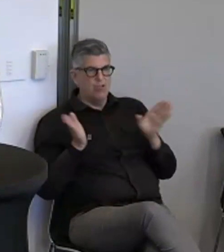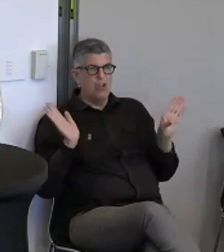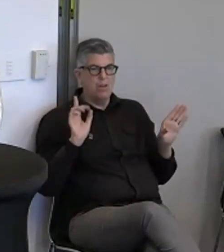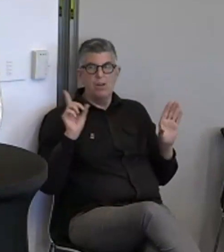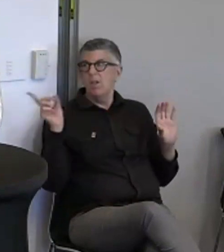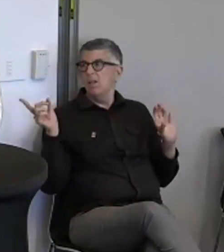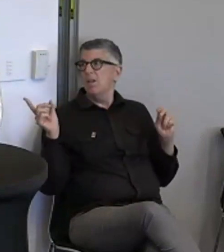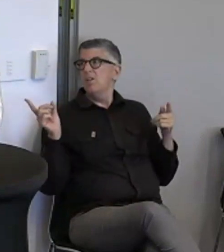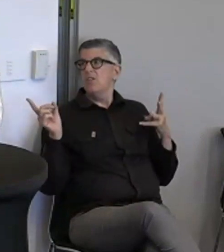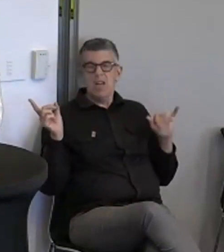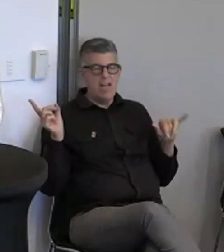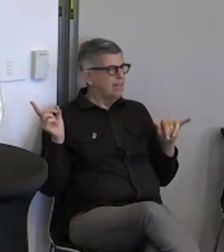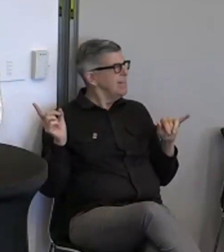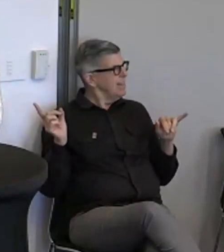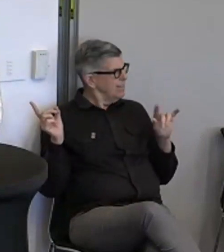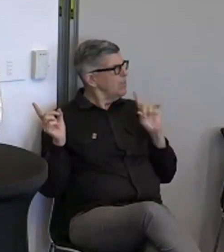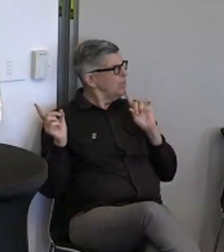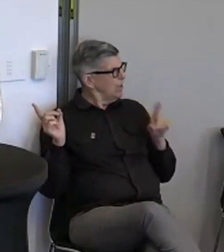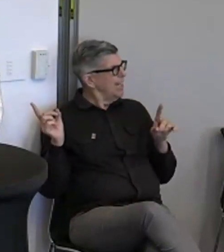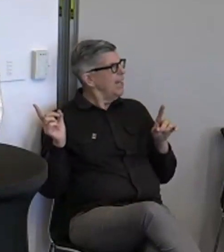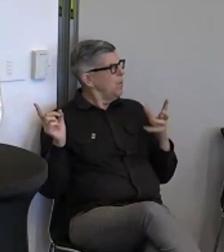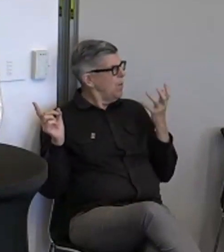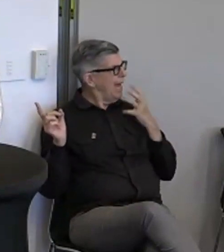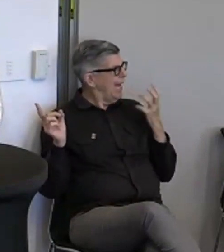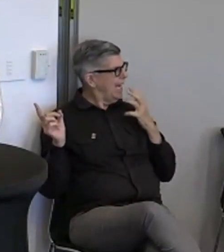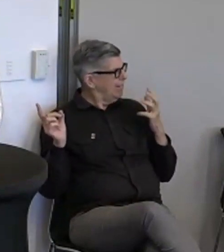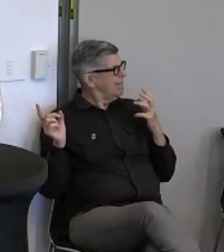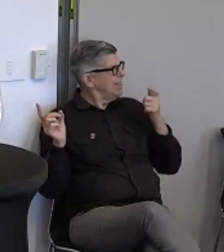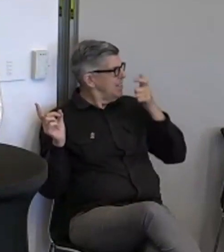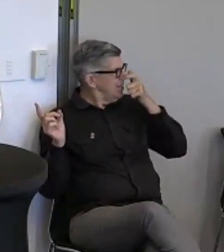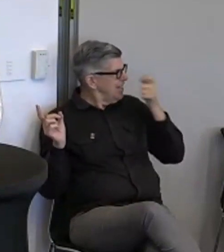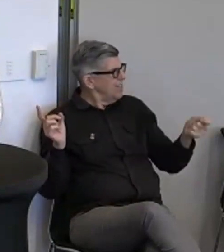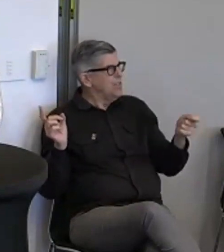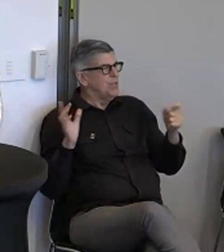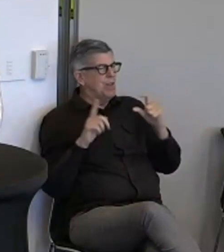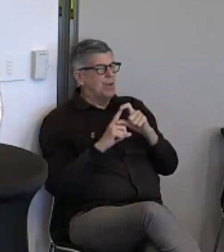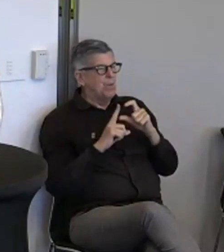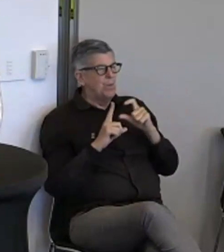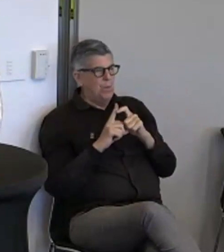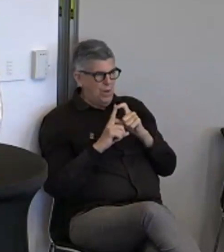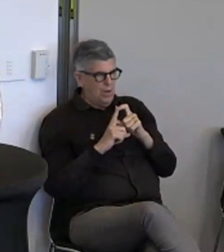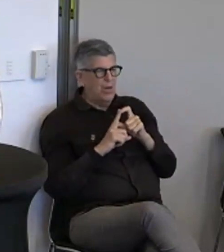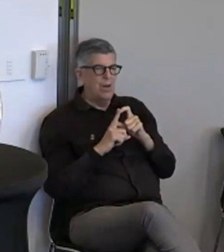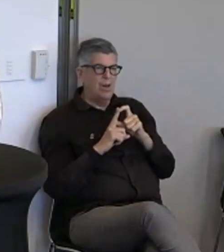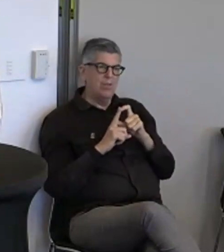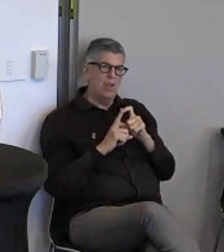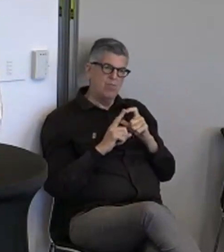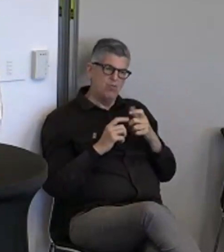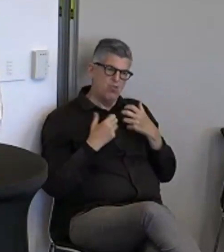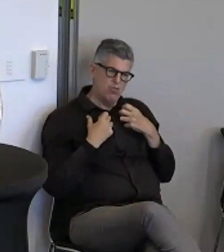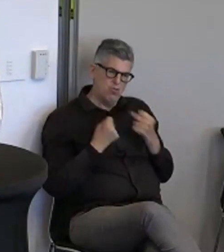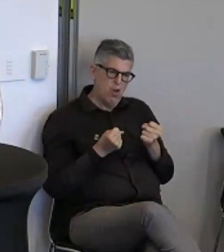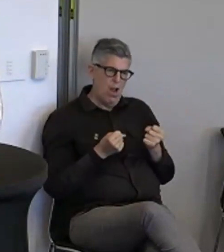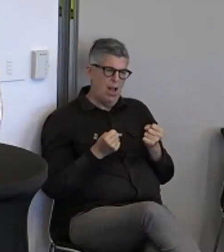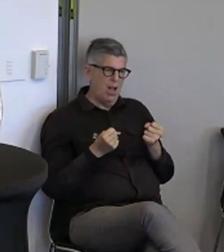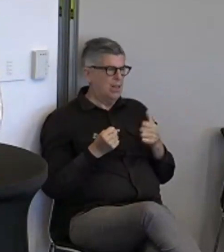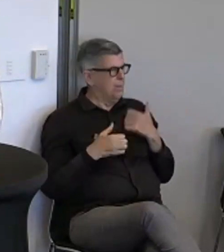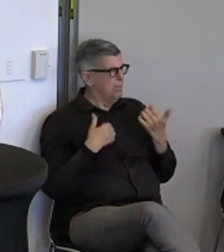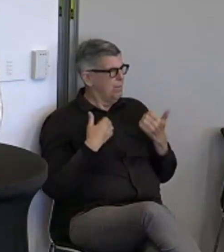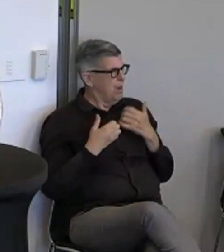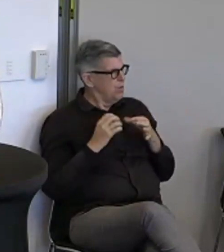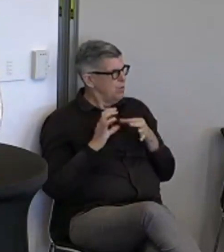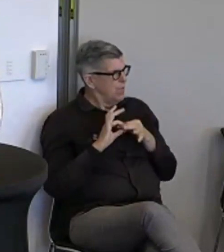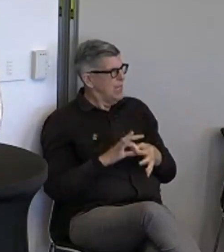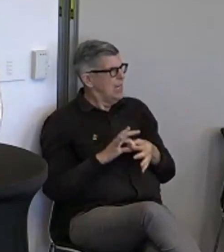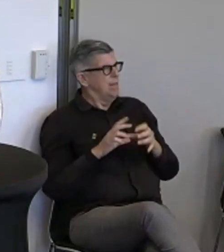pretty spicy term, image poverty. It brings up strong feelings. So can you quickly describe what you mean by this